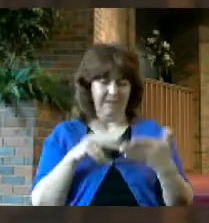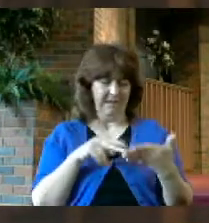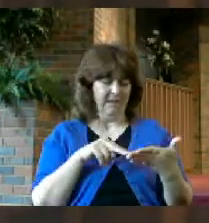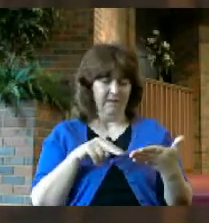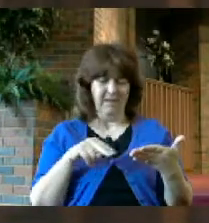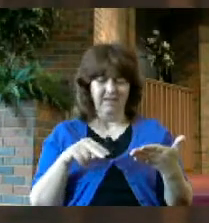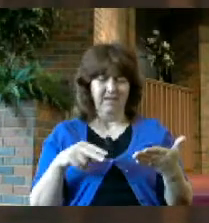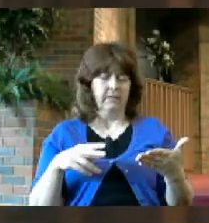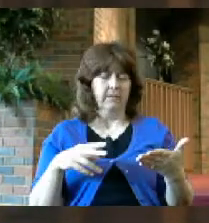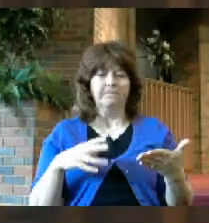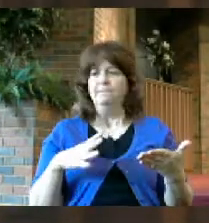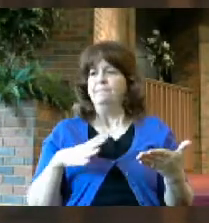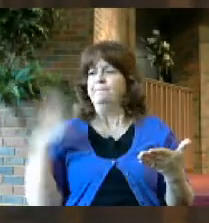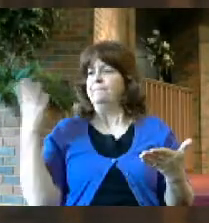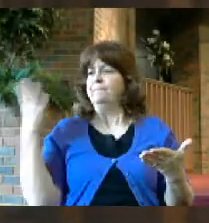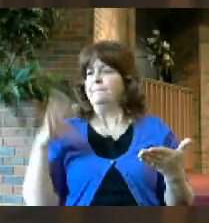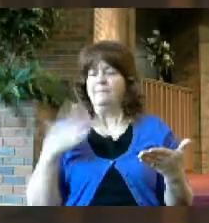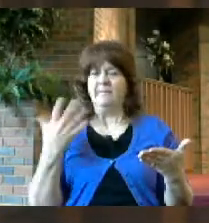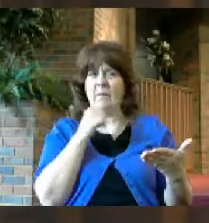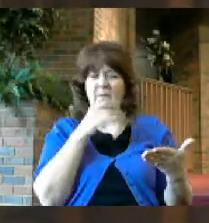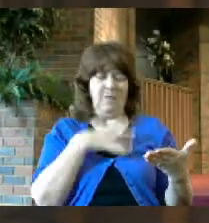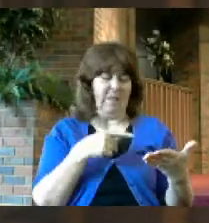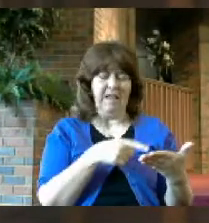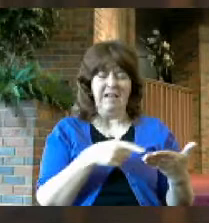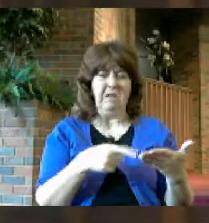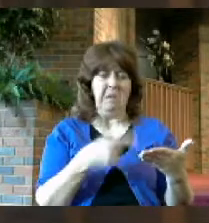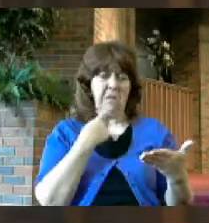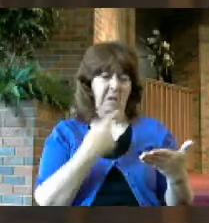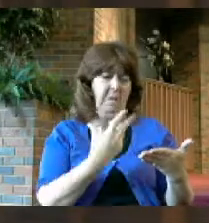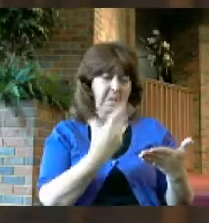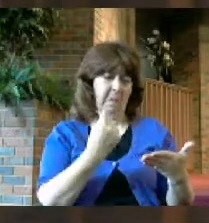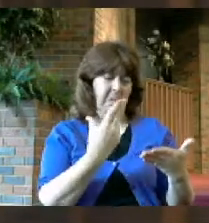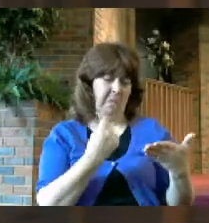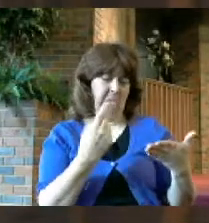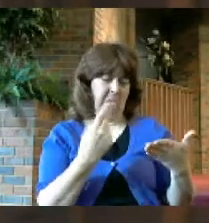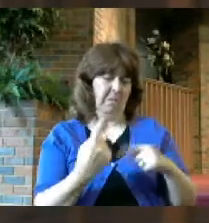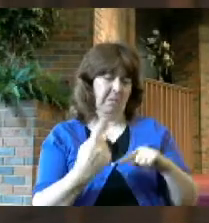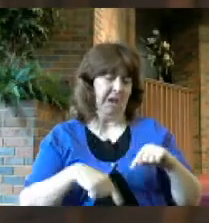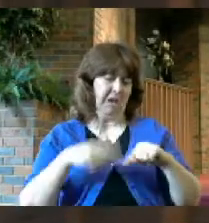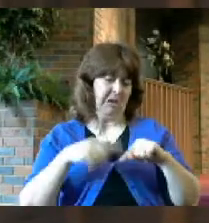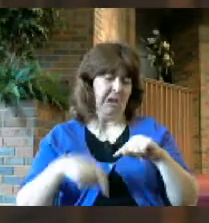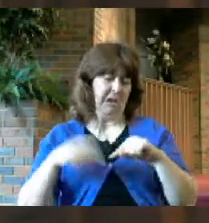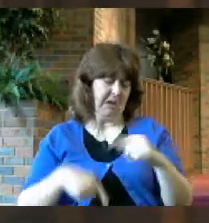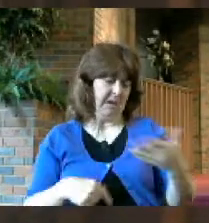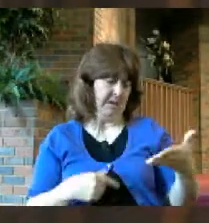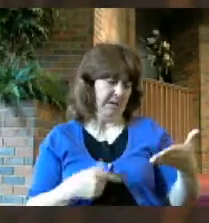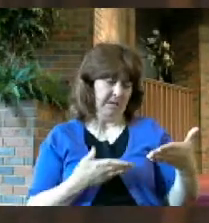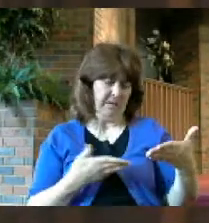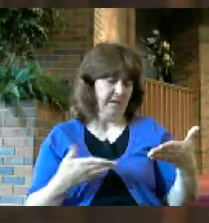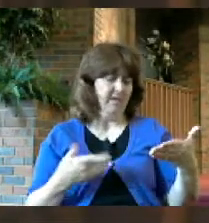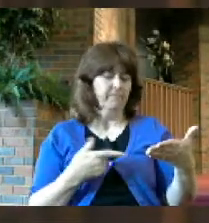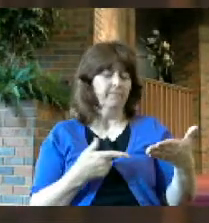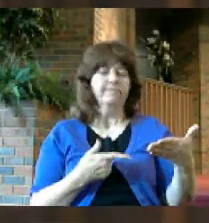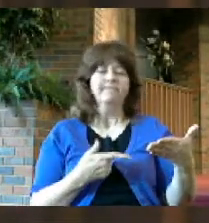Bible's always telling me things I can't do. It says things about me that I that I don't like.